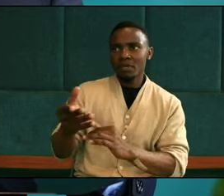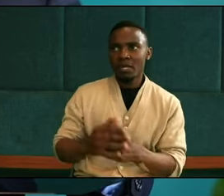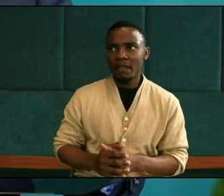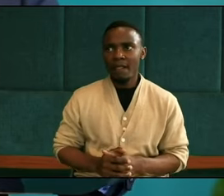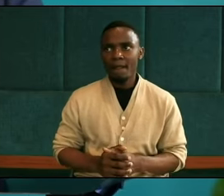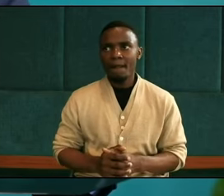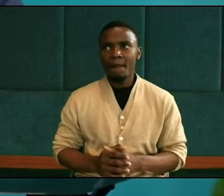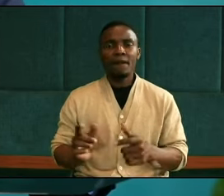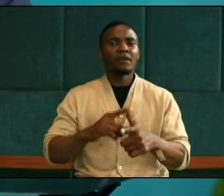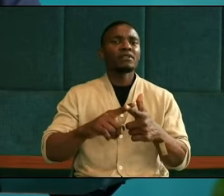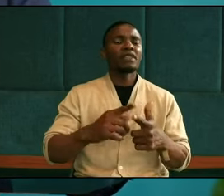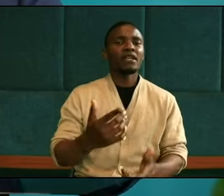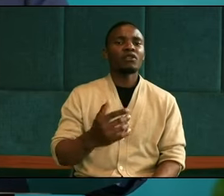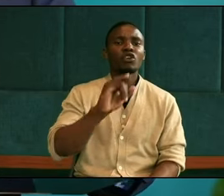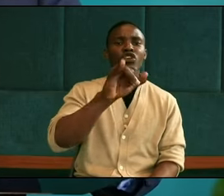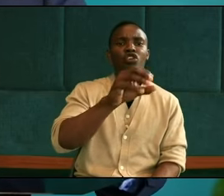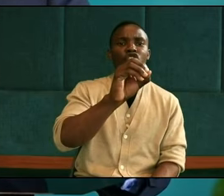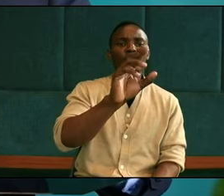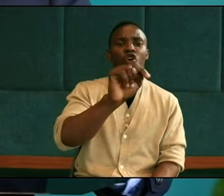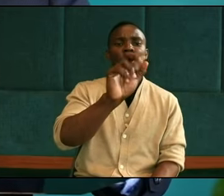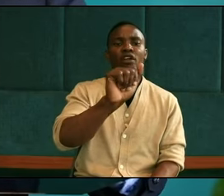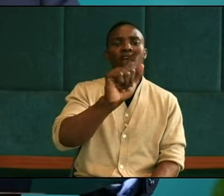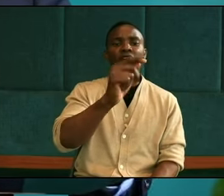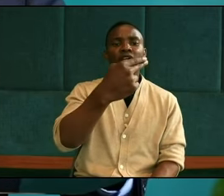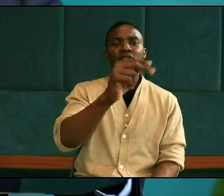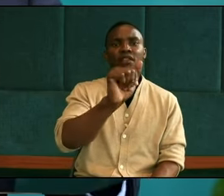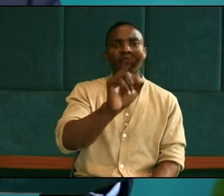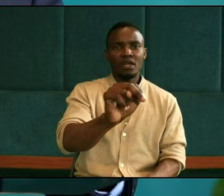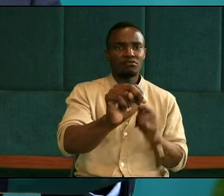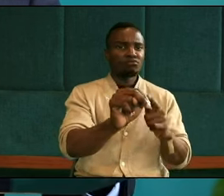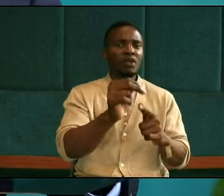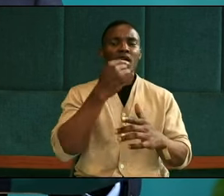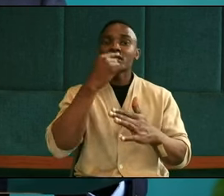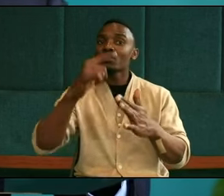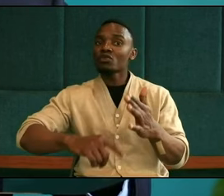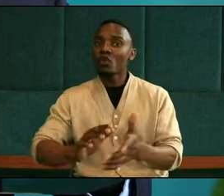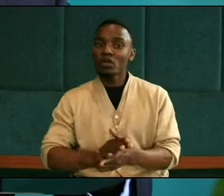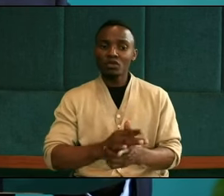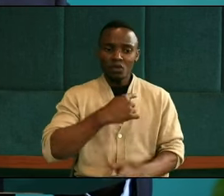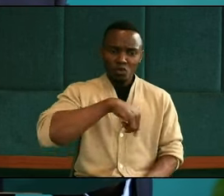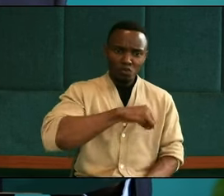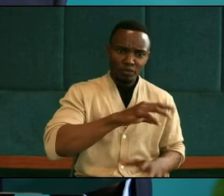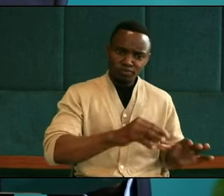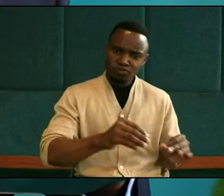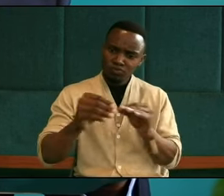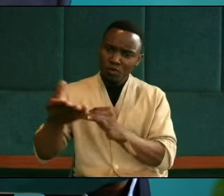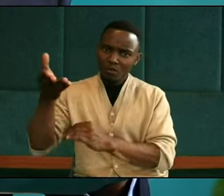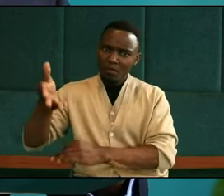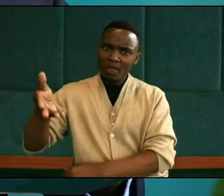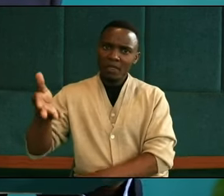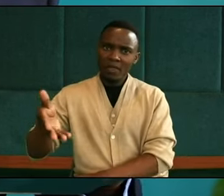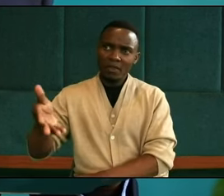Jonathan, son of Saul, said to the young man bearing his armor, 'Come, let's go over to the